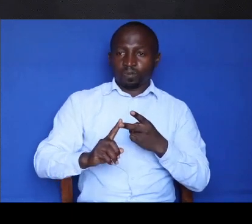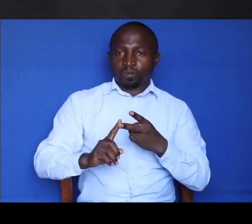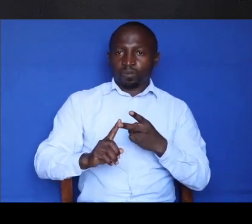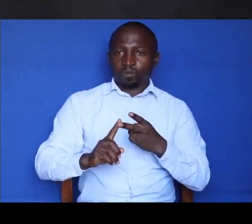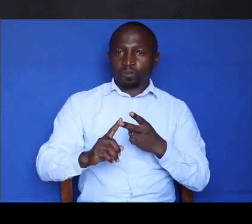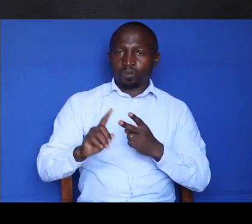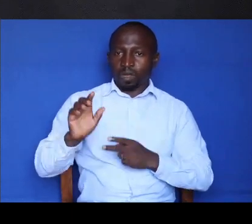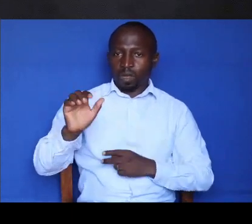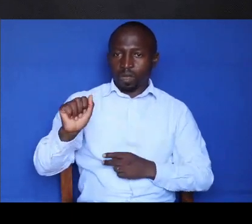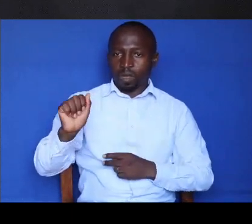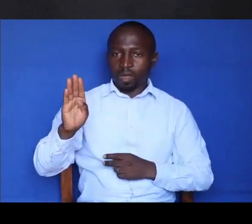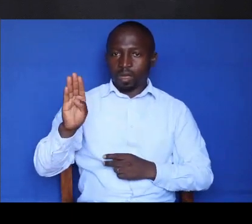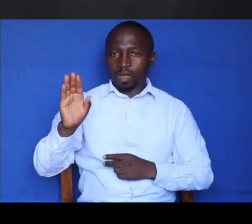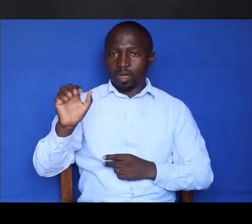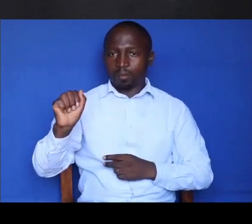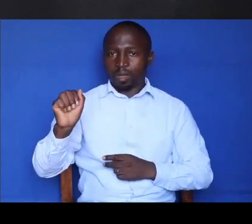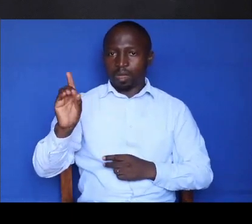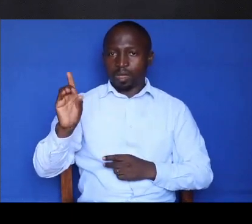abandoned meander.